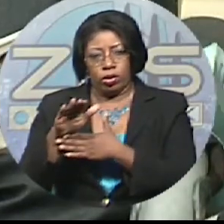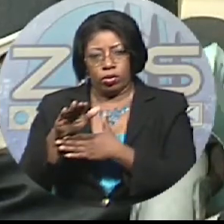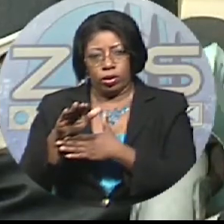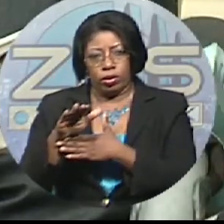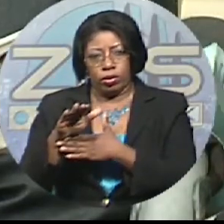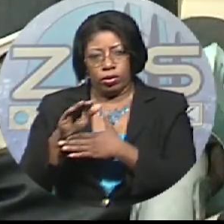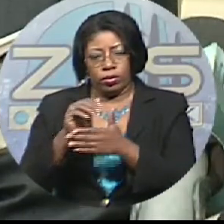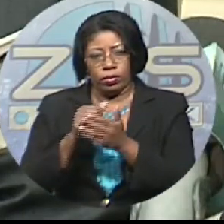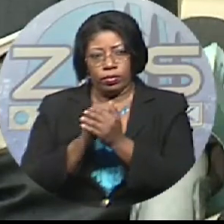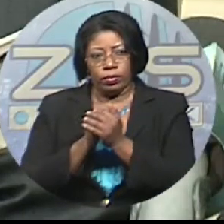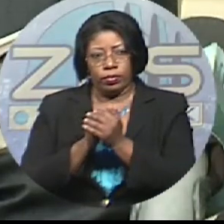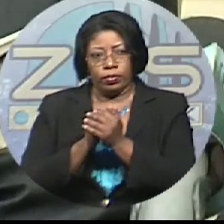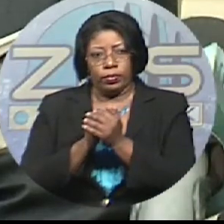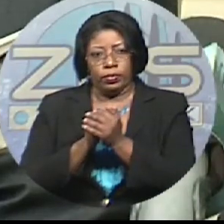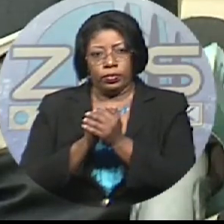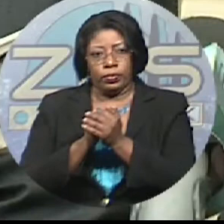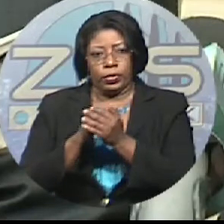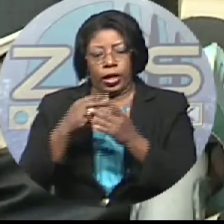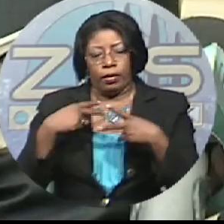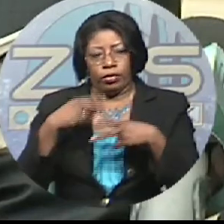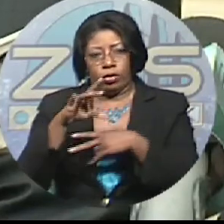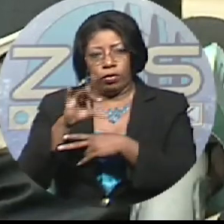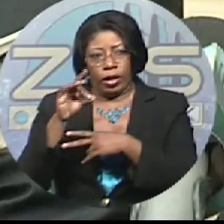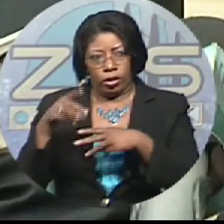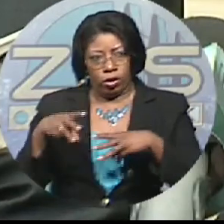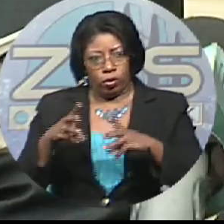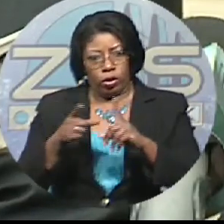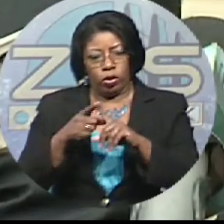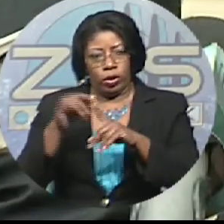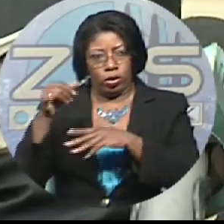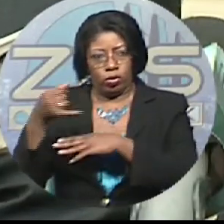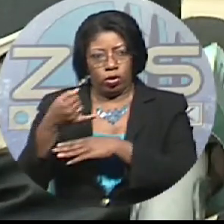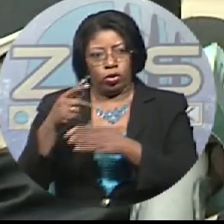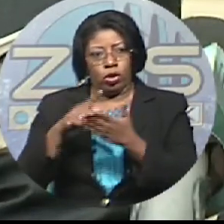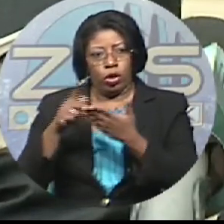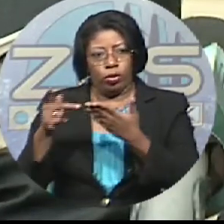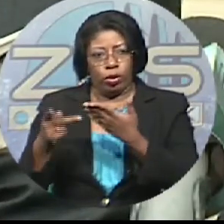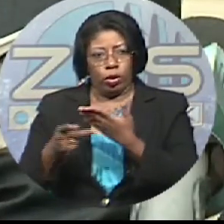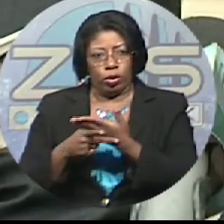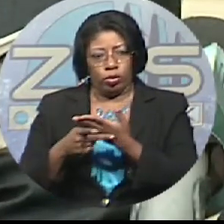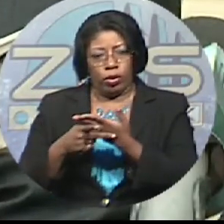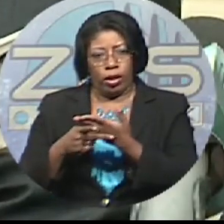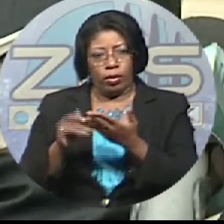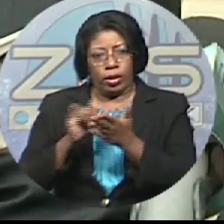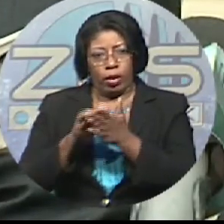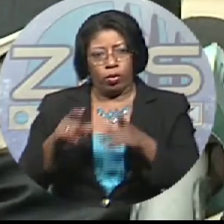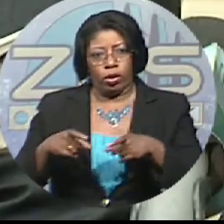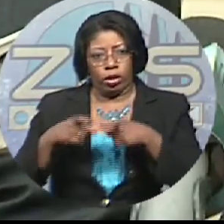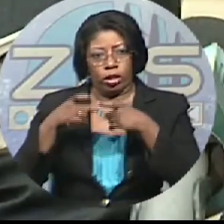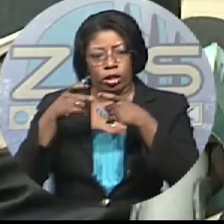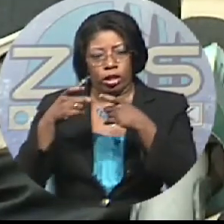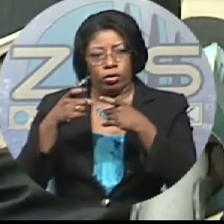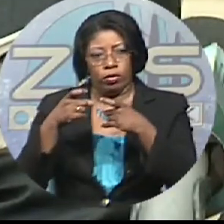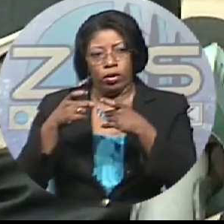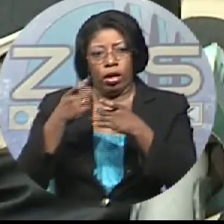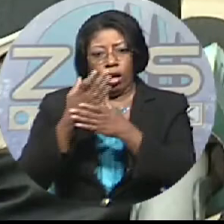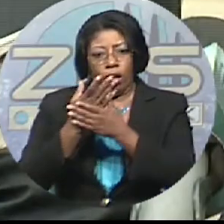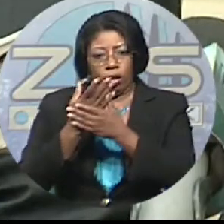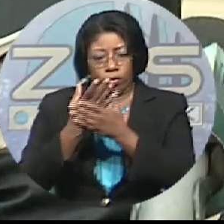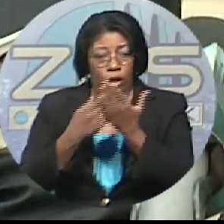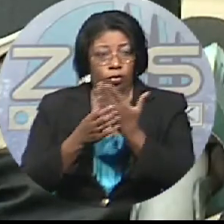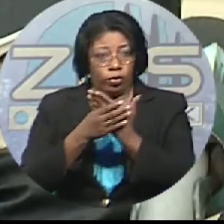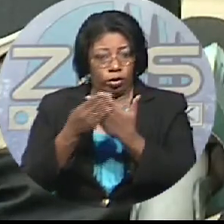country has to find the formula to introduce programs that provides a level of comfort to the